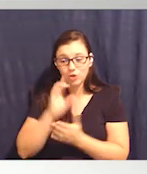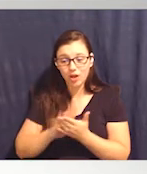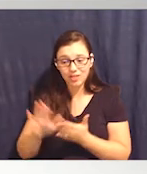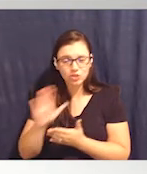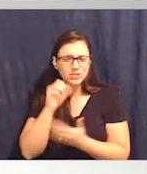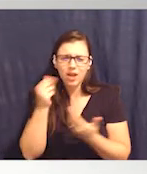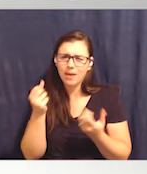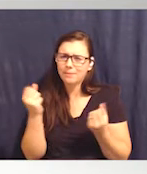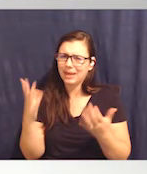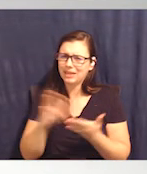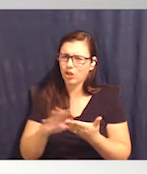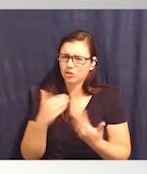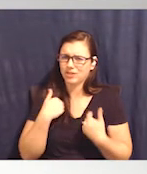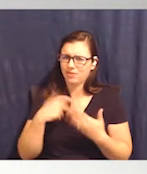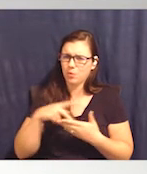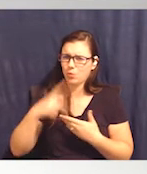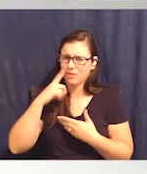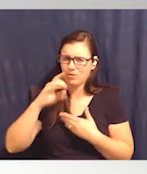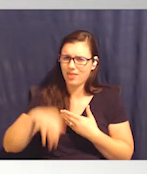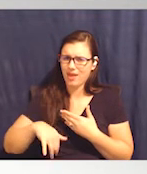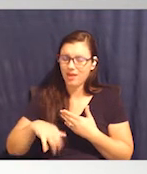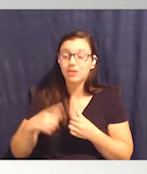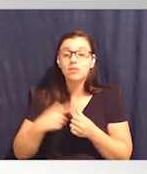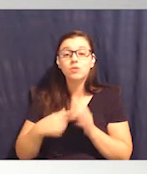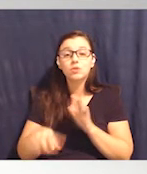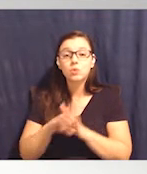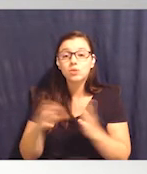programs. His first choice was Montana State.